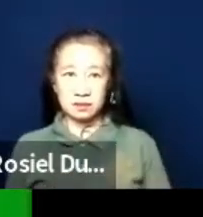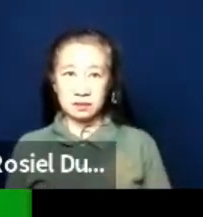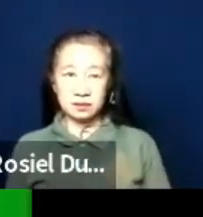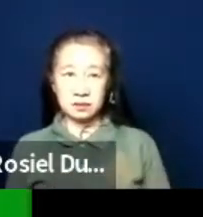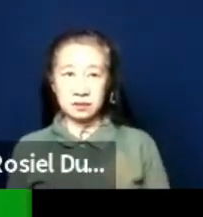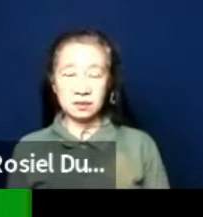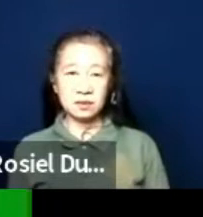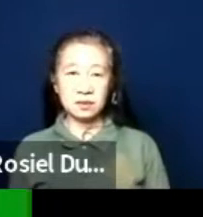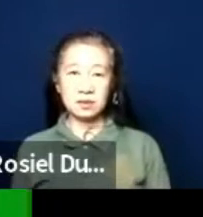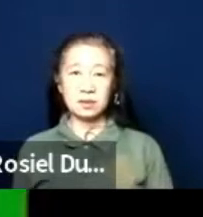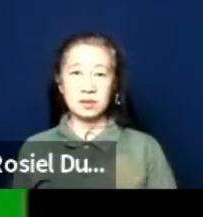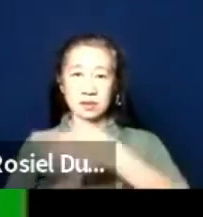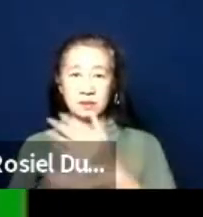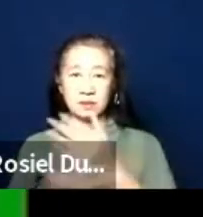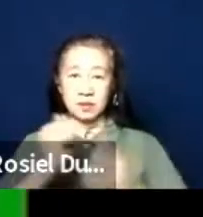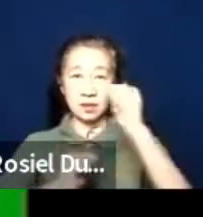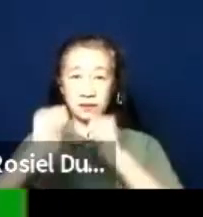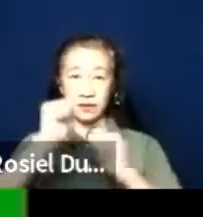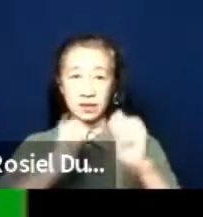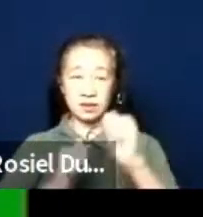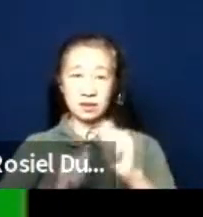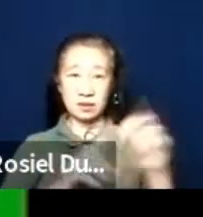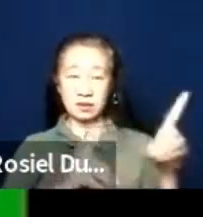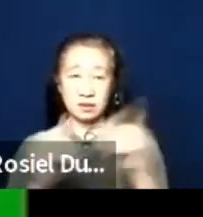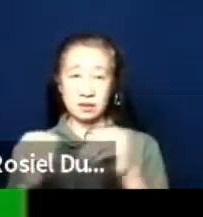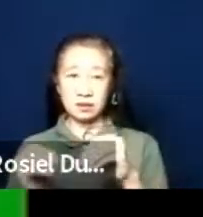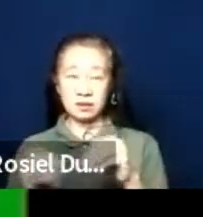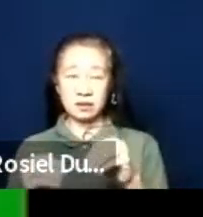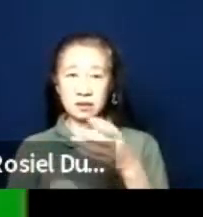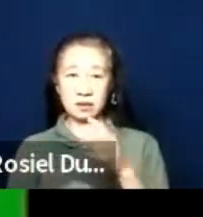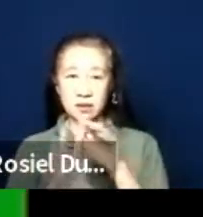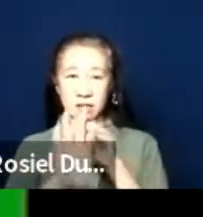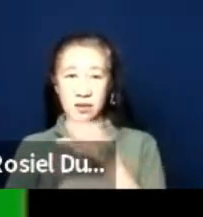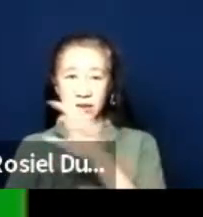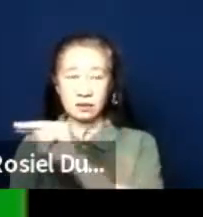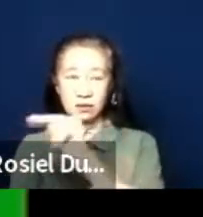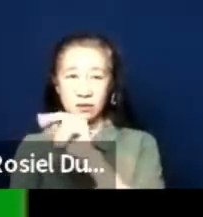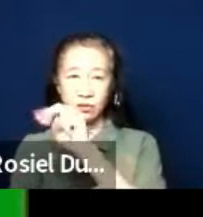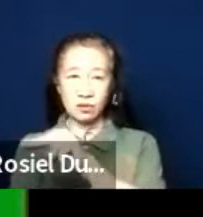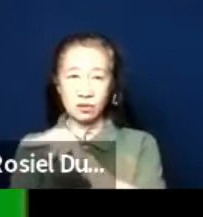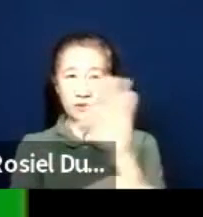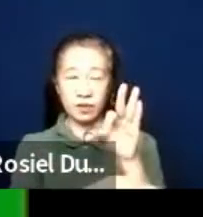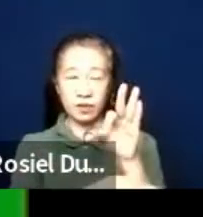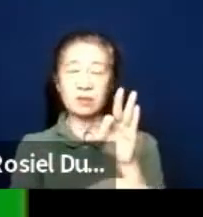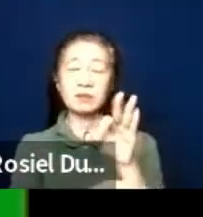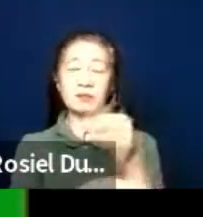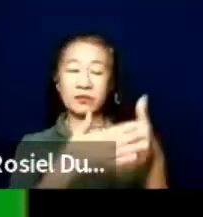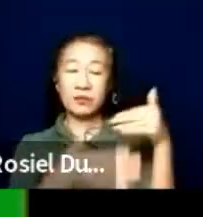Here are some activities done at Northfield. Before this pandemic, Northfield Foundation